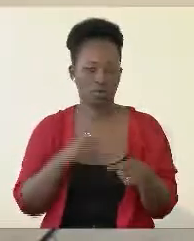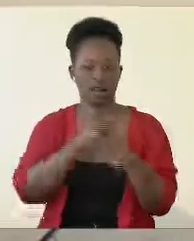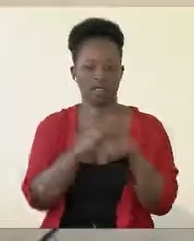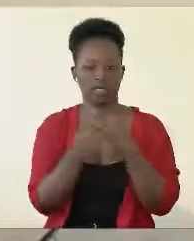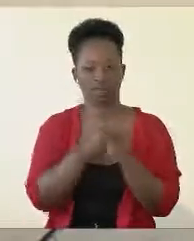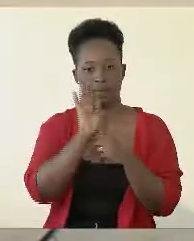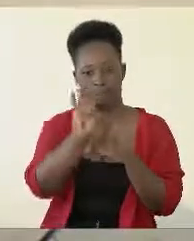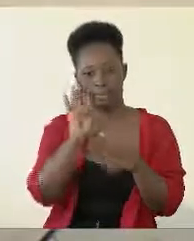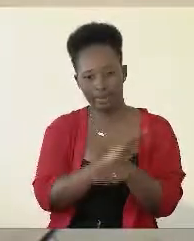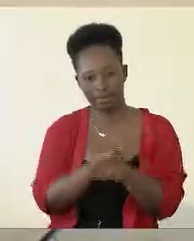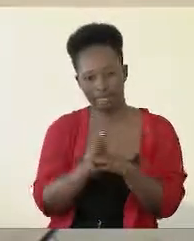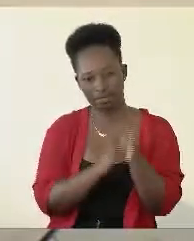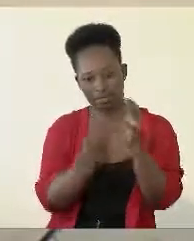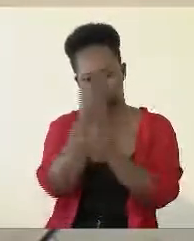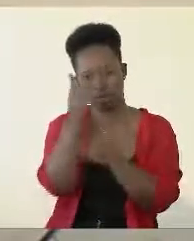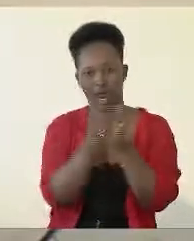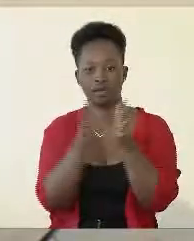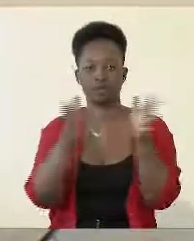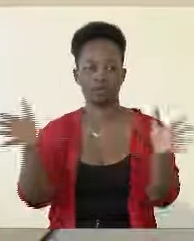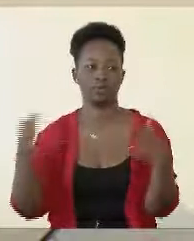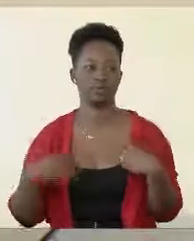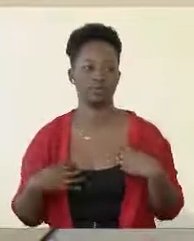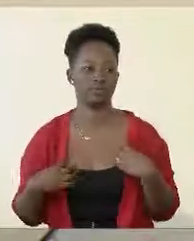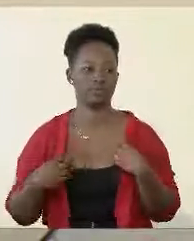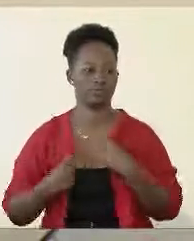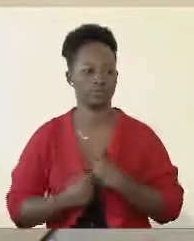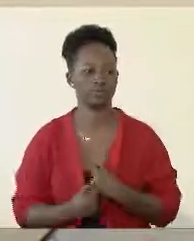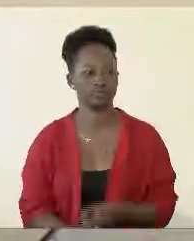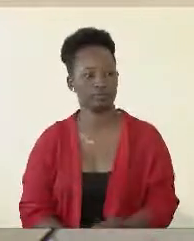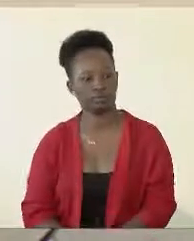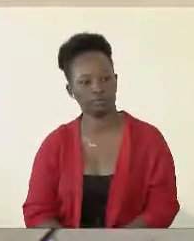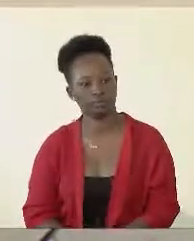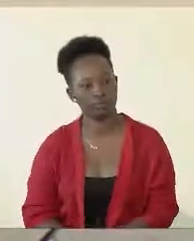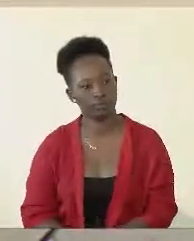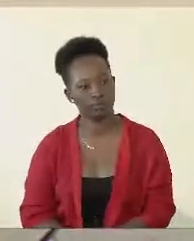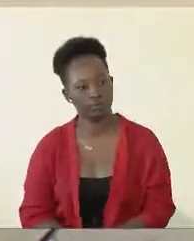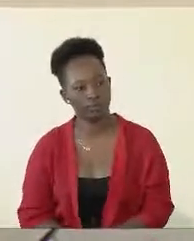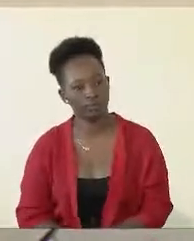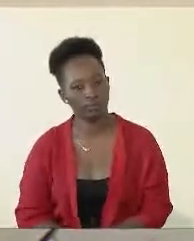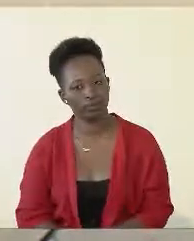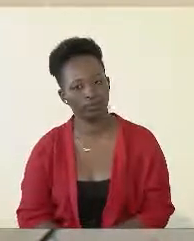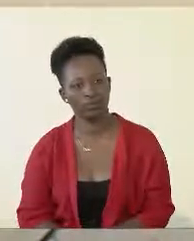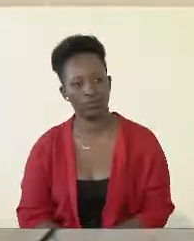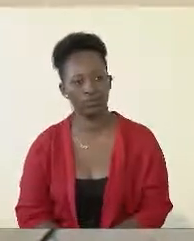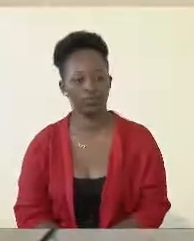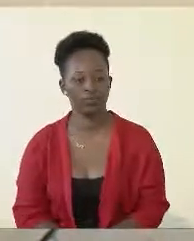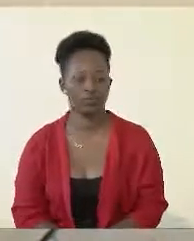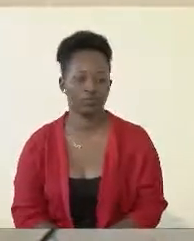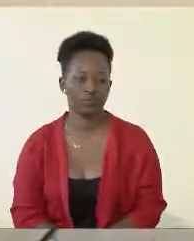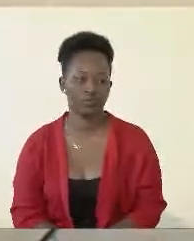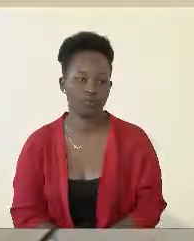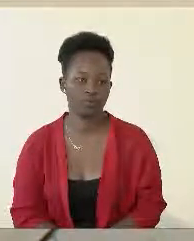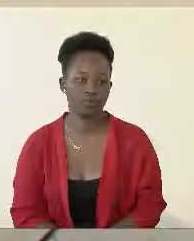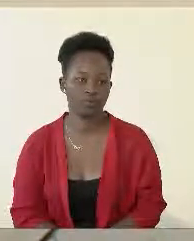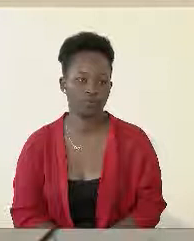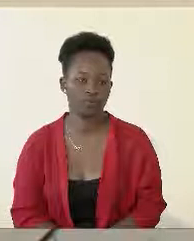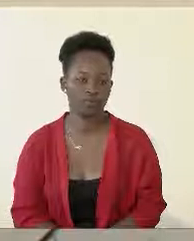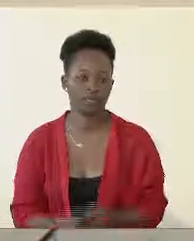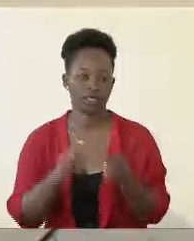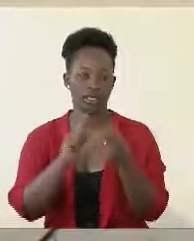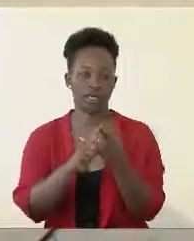to maximize profits. That's why some of the points now will be related to the motives of business growth, because you apply